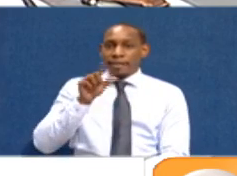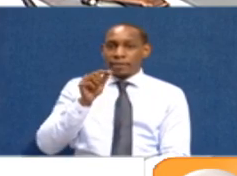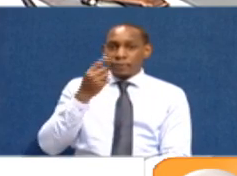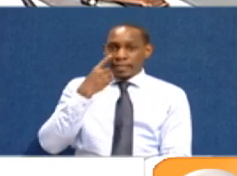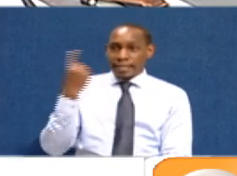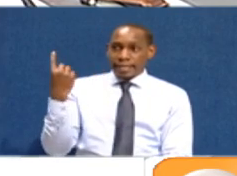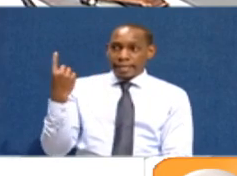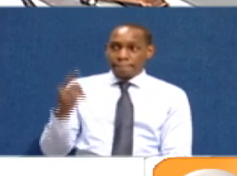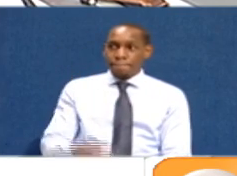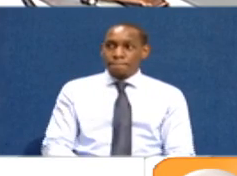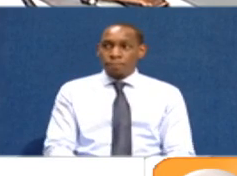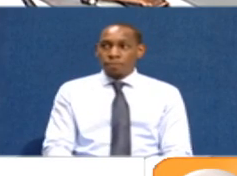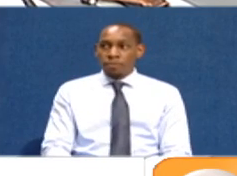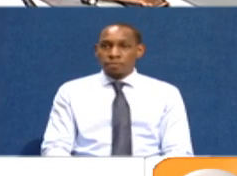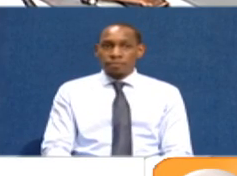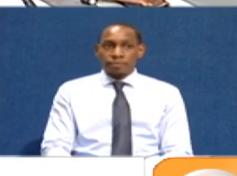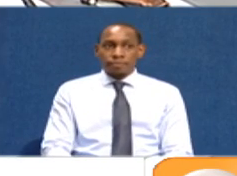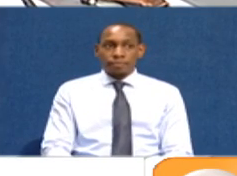Oh.